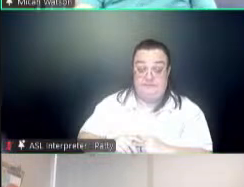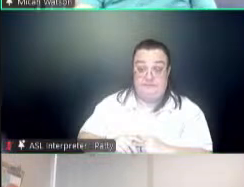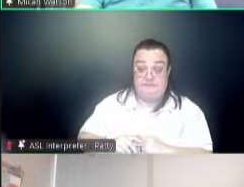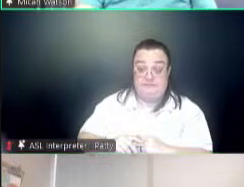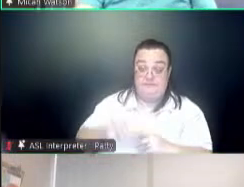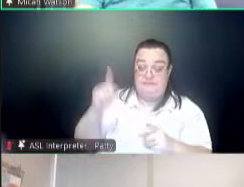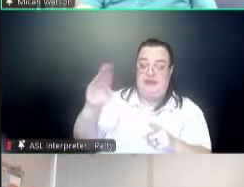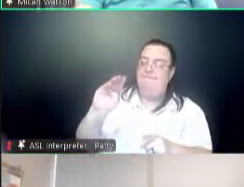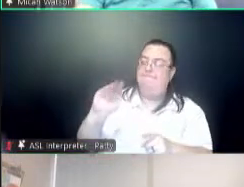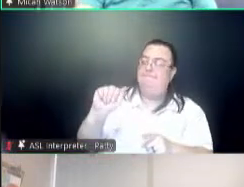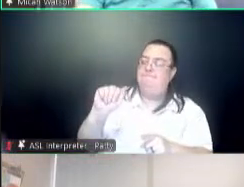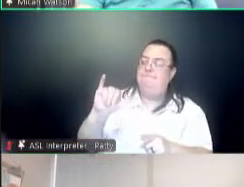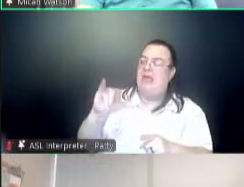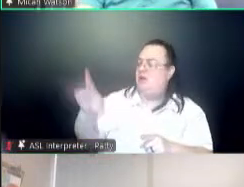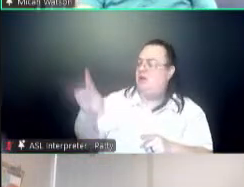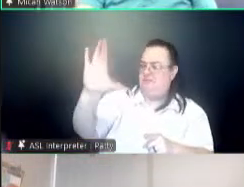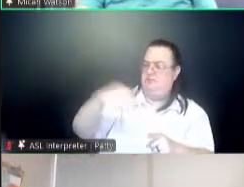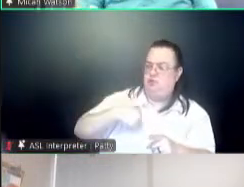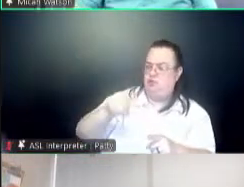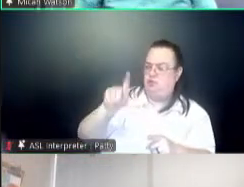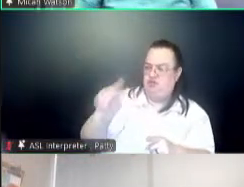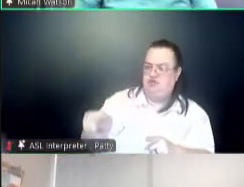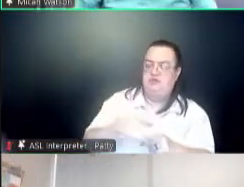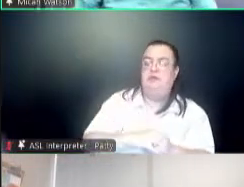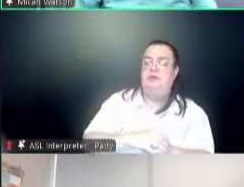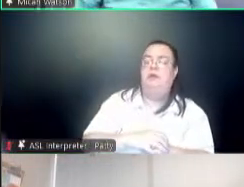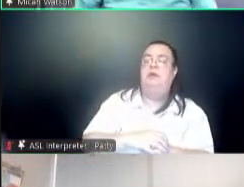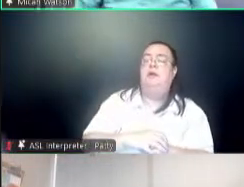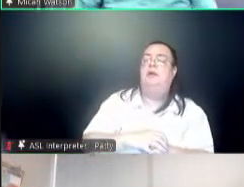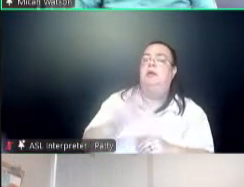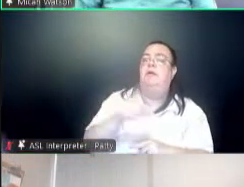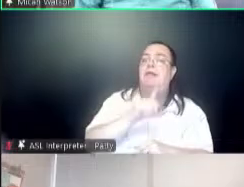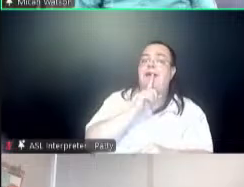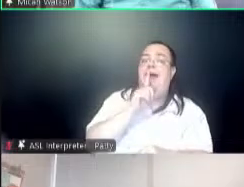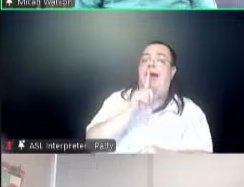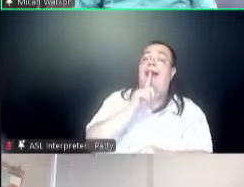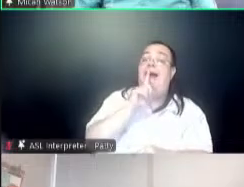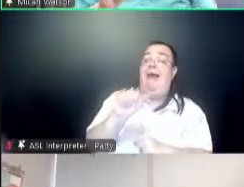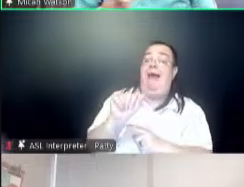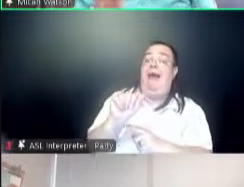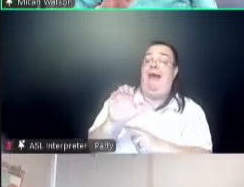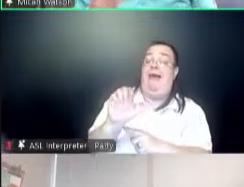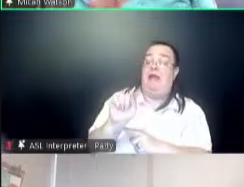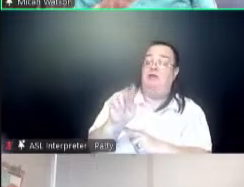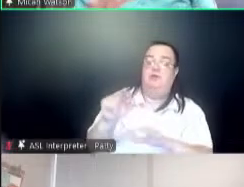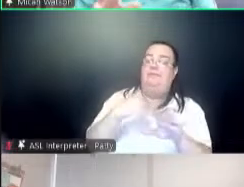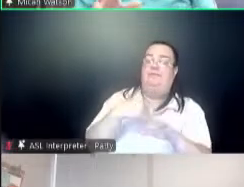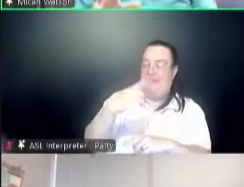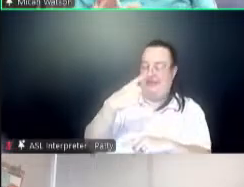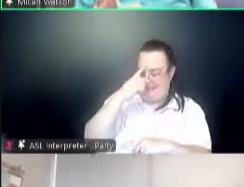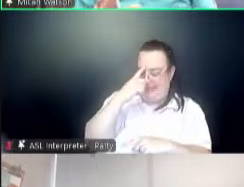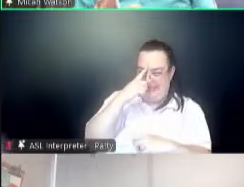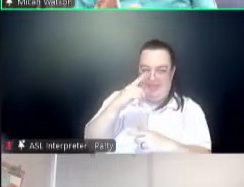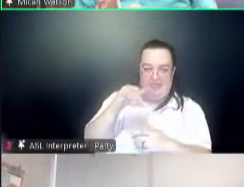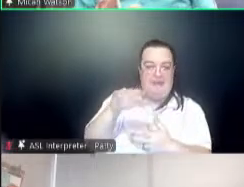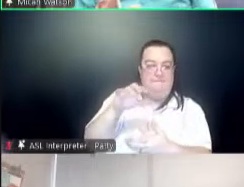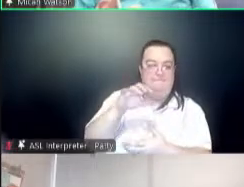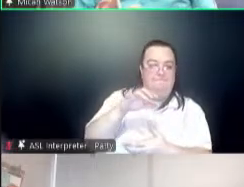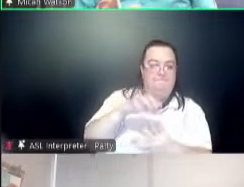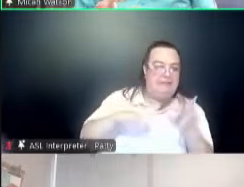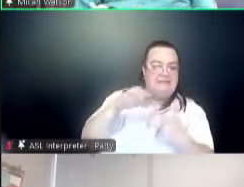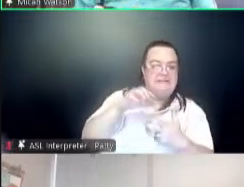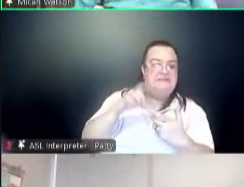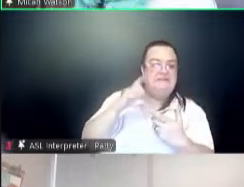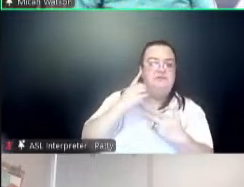I have a question. Okay. So the actuals, so I think the mix of general government has